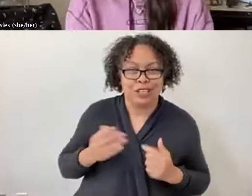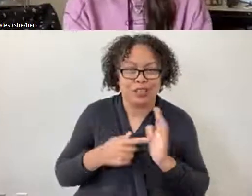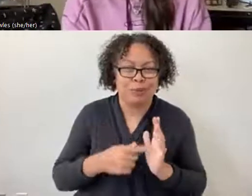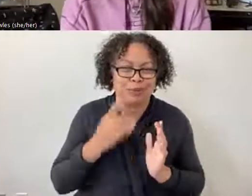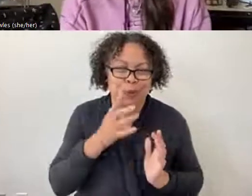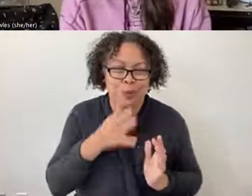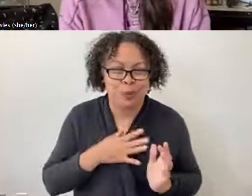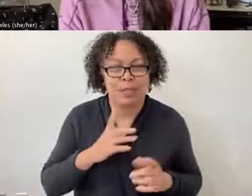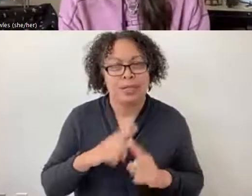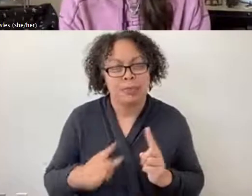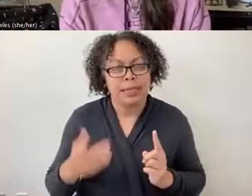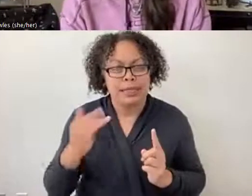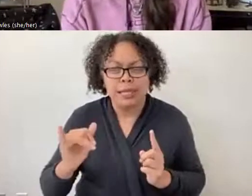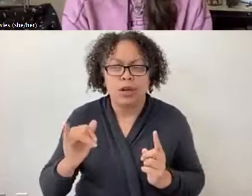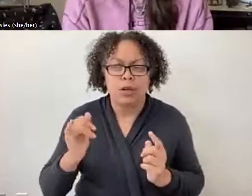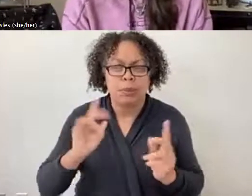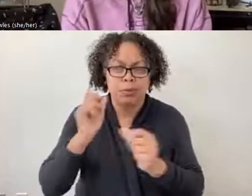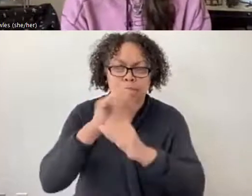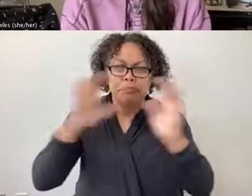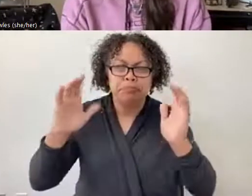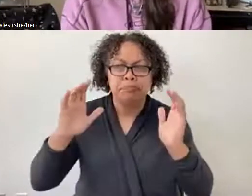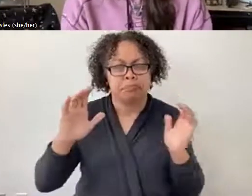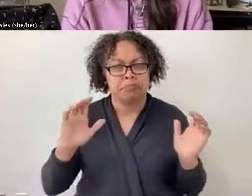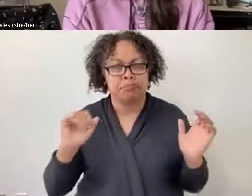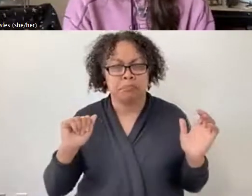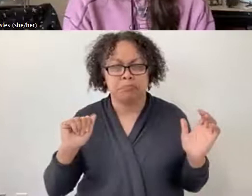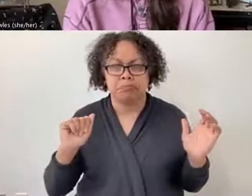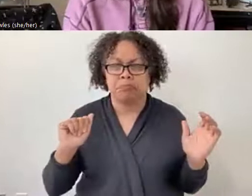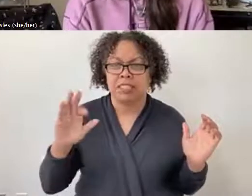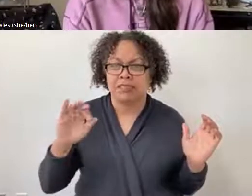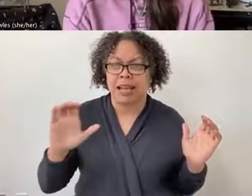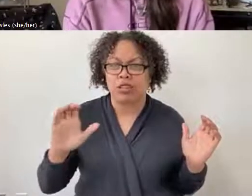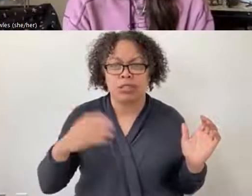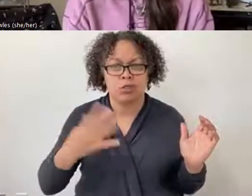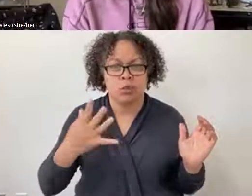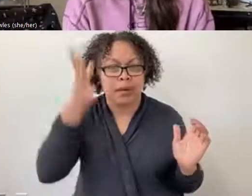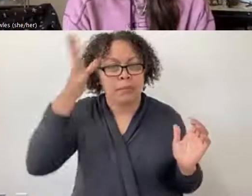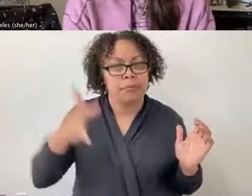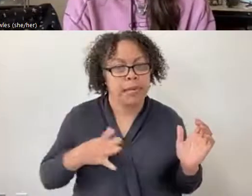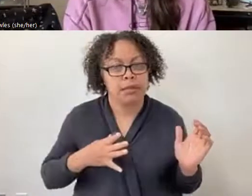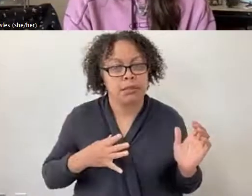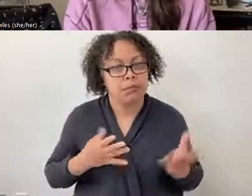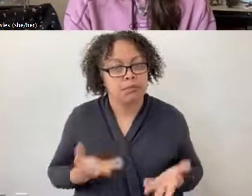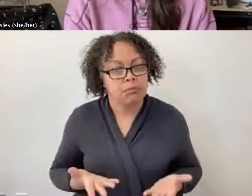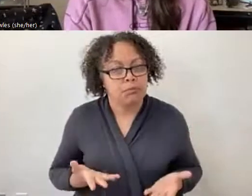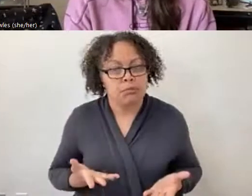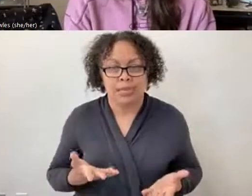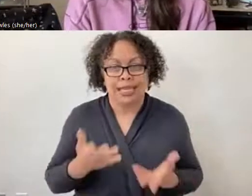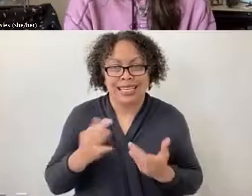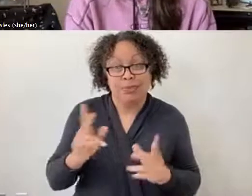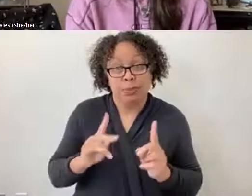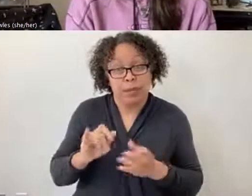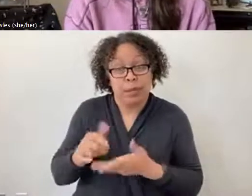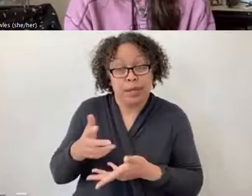this sort of image of the academic as like the white male, right? And so even if the individual people who are